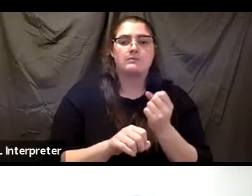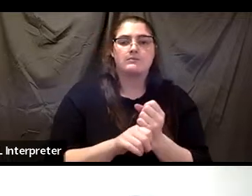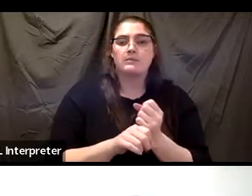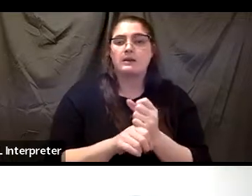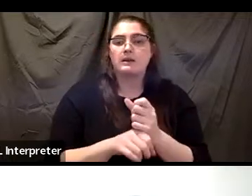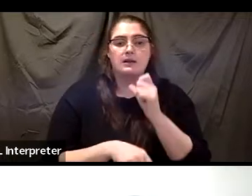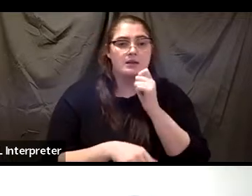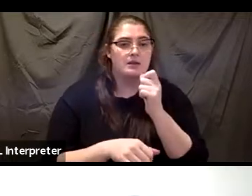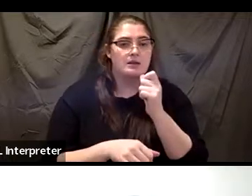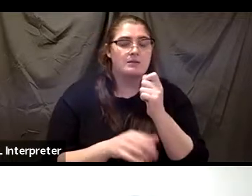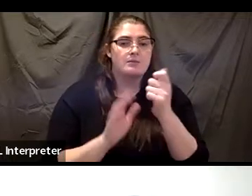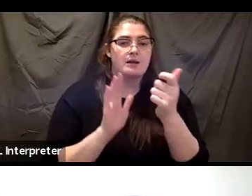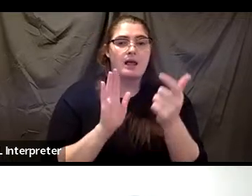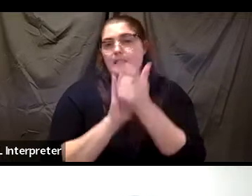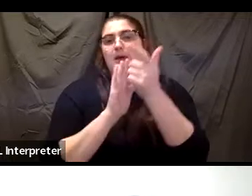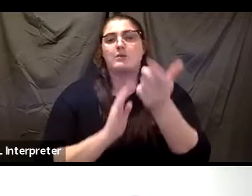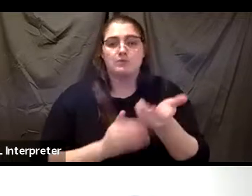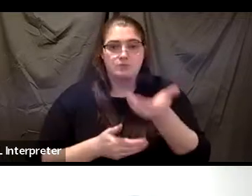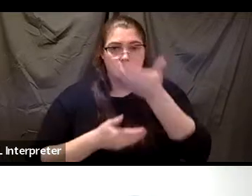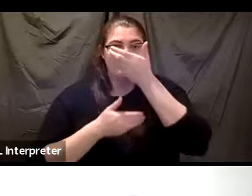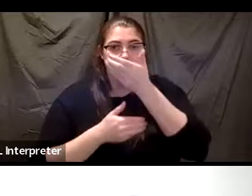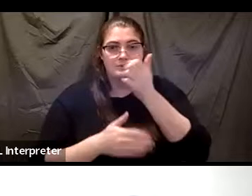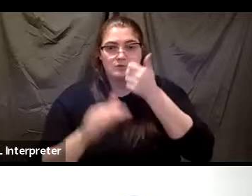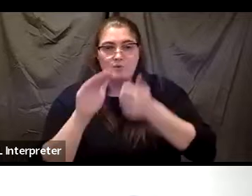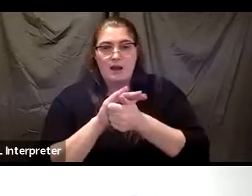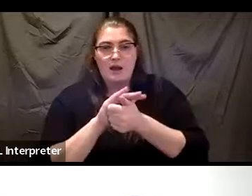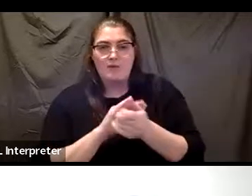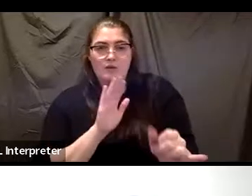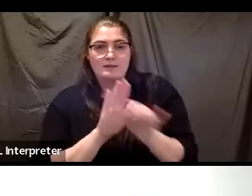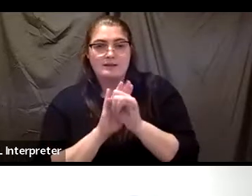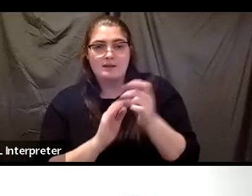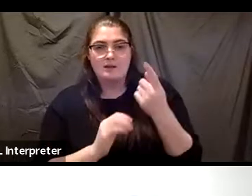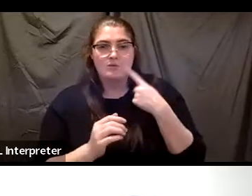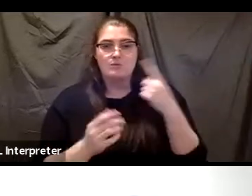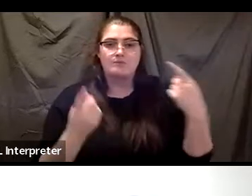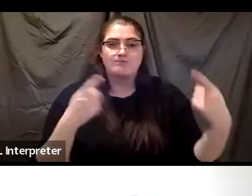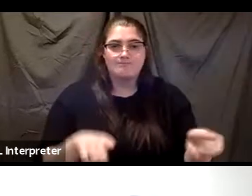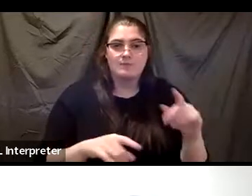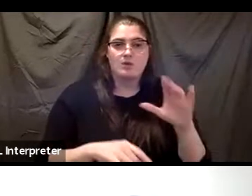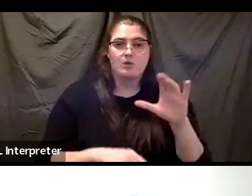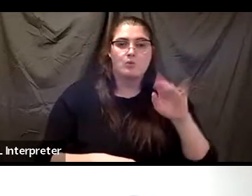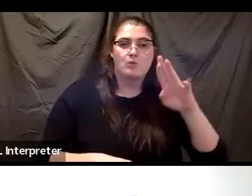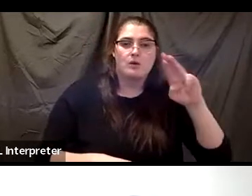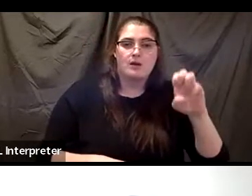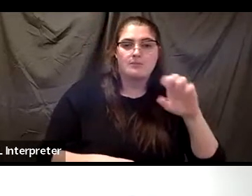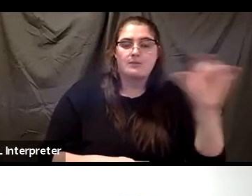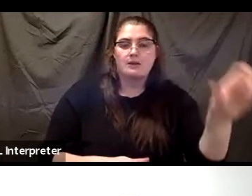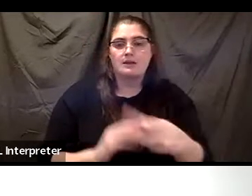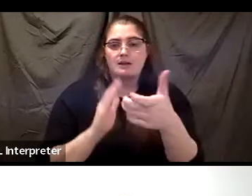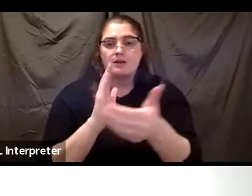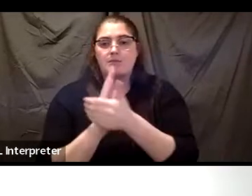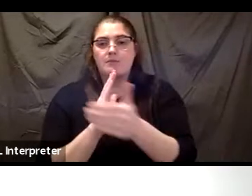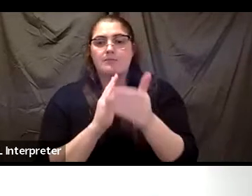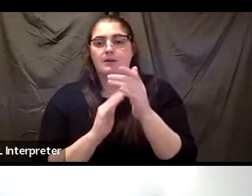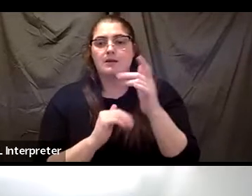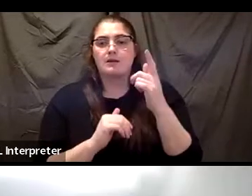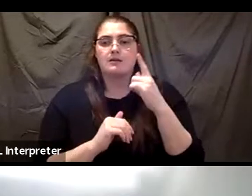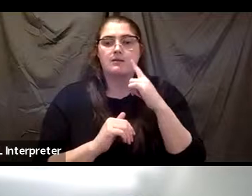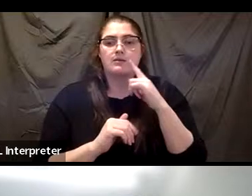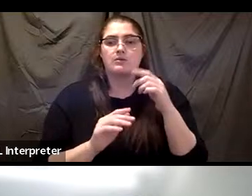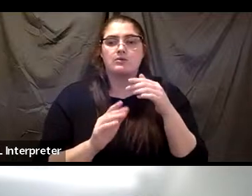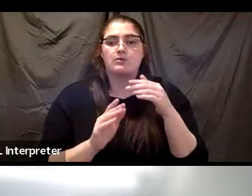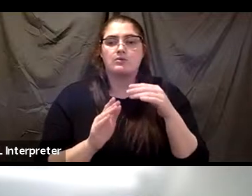masks to hide their identity while committing a crime. Another amendment as well was the amendment to accelerate